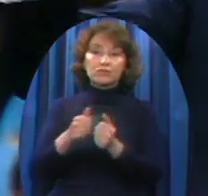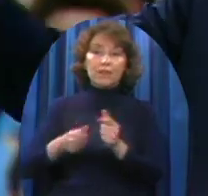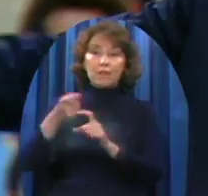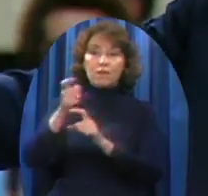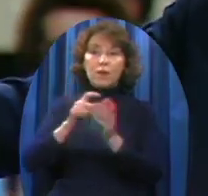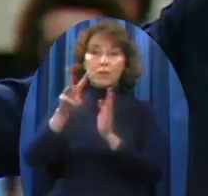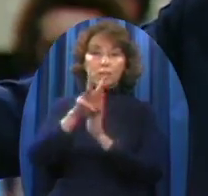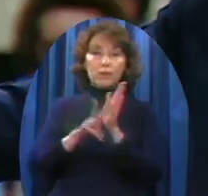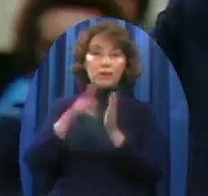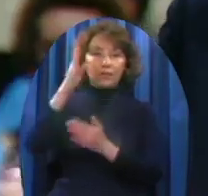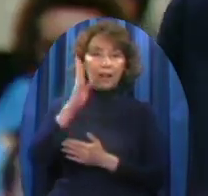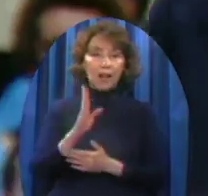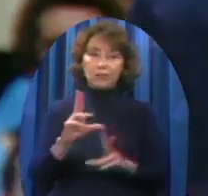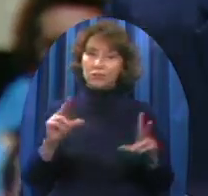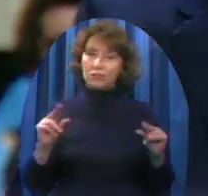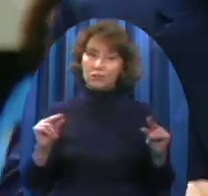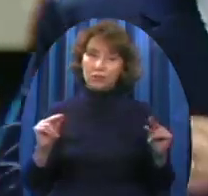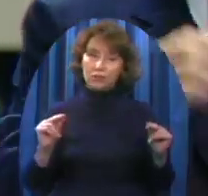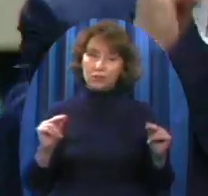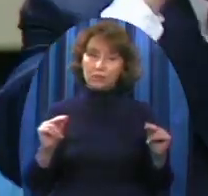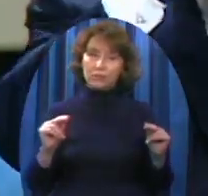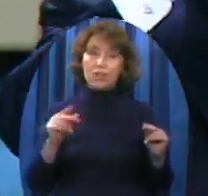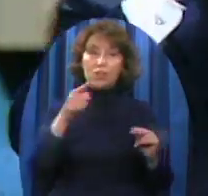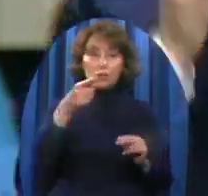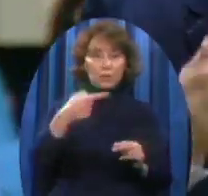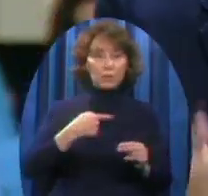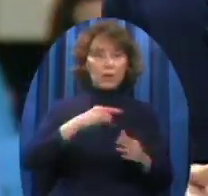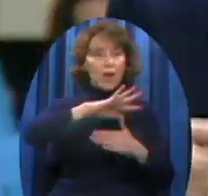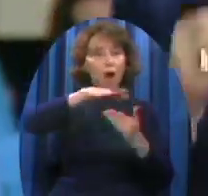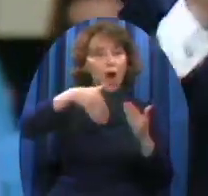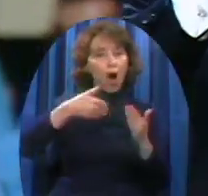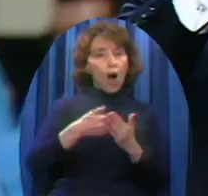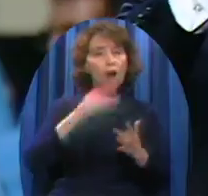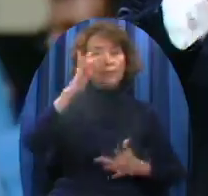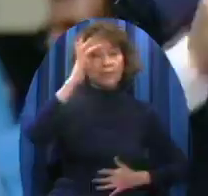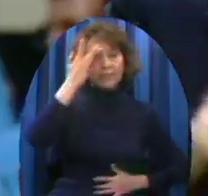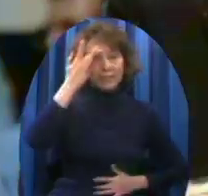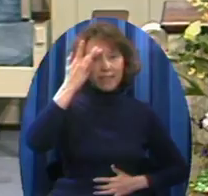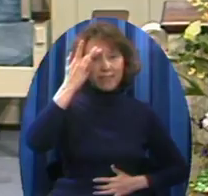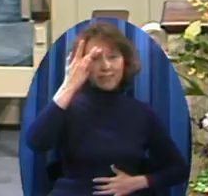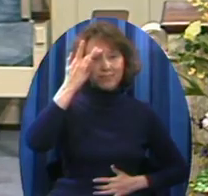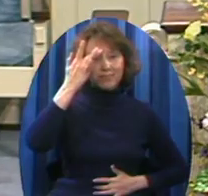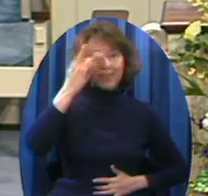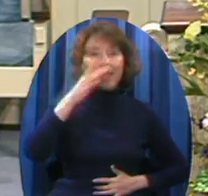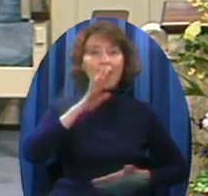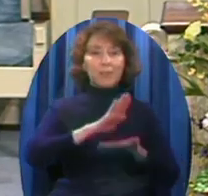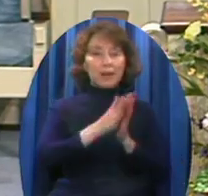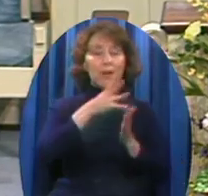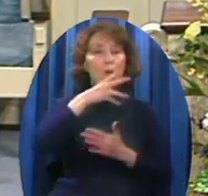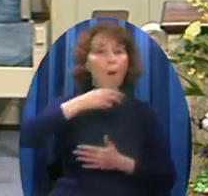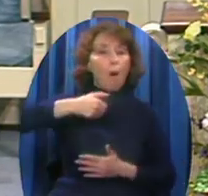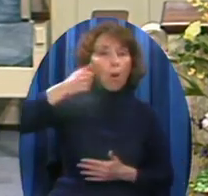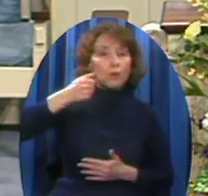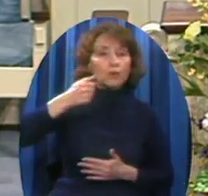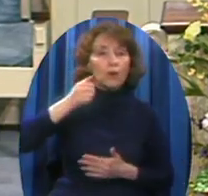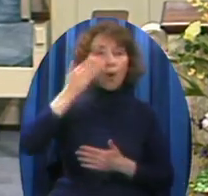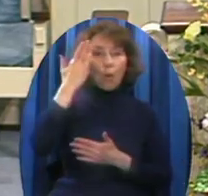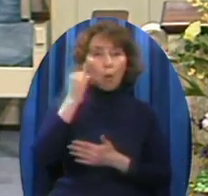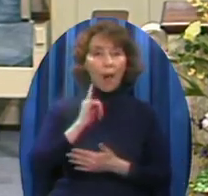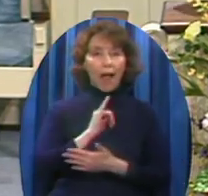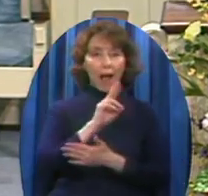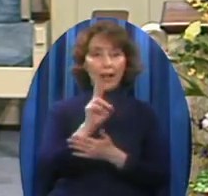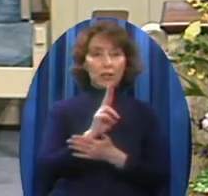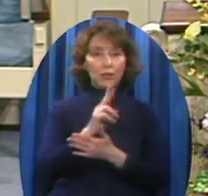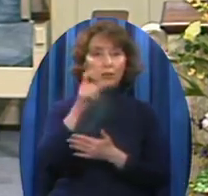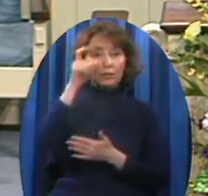this year what you could do last year. You know why I have to put these blooming things on? I can't see the page, that's why. And 7-8 years ago, I could read it